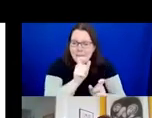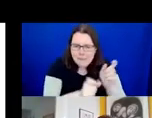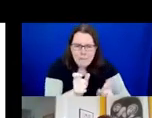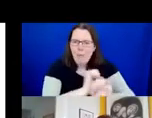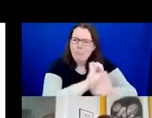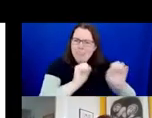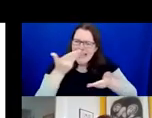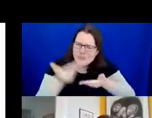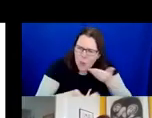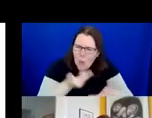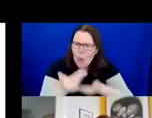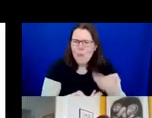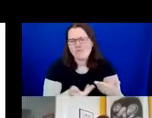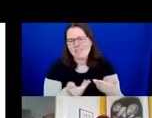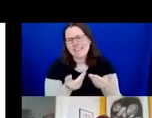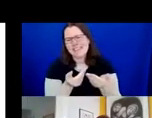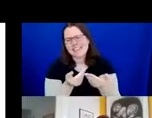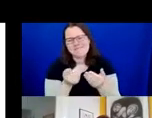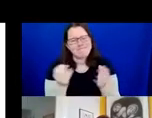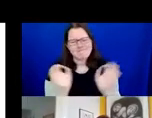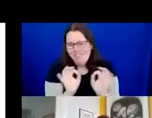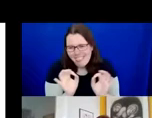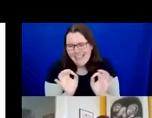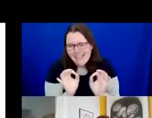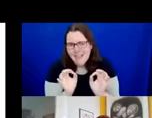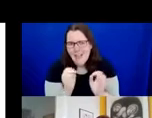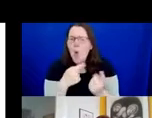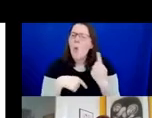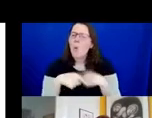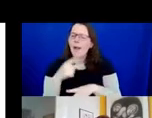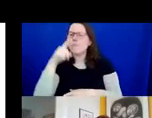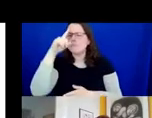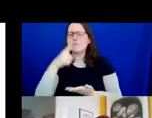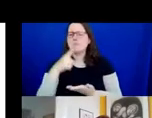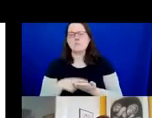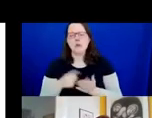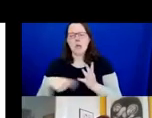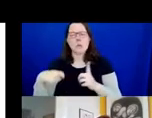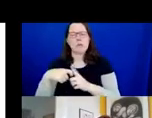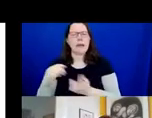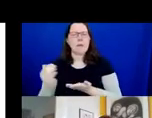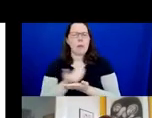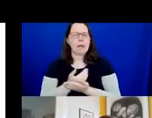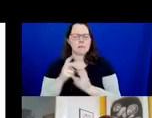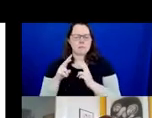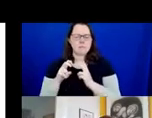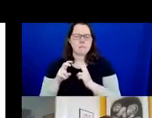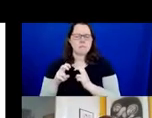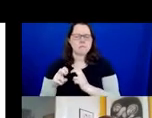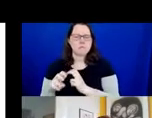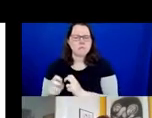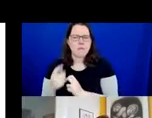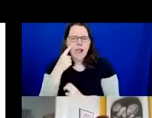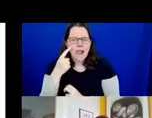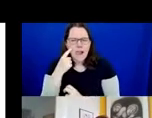in museums, we carried out the first substantive investigation of UK collections to find out what material